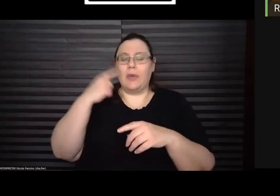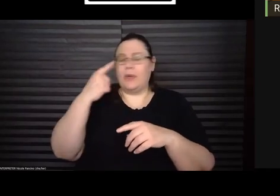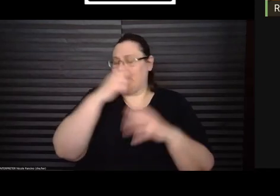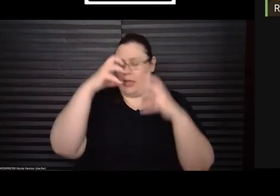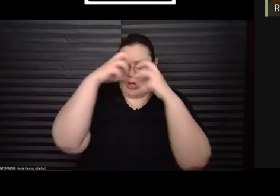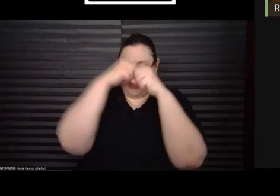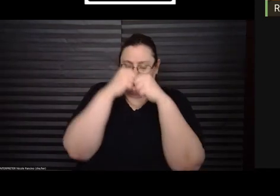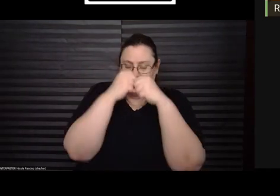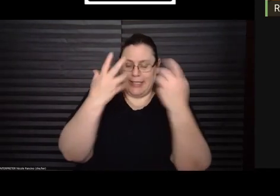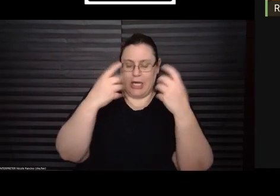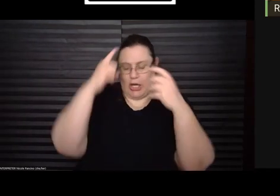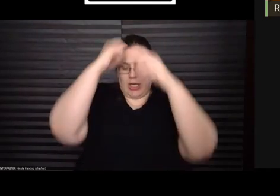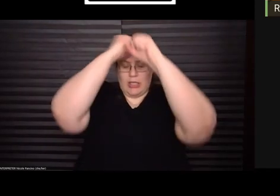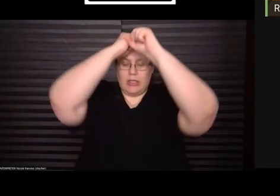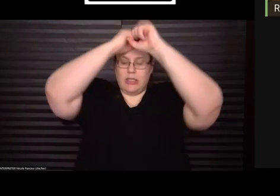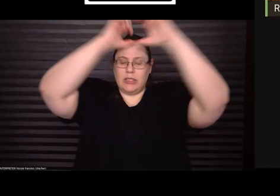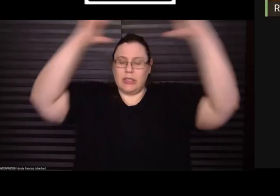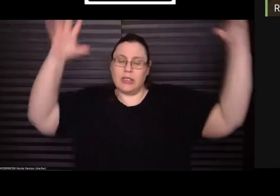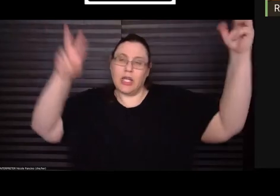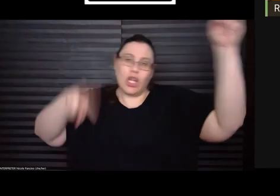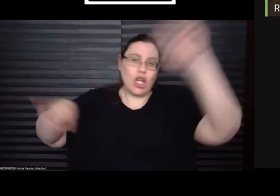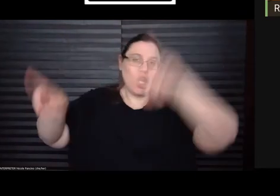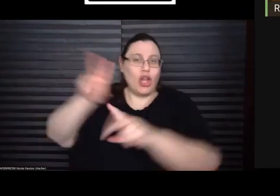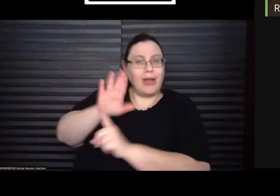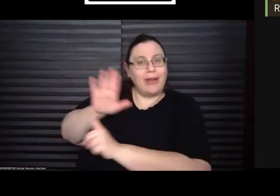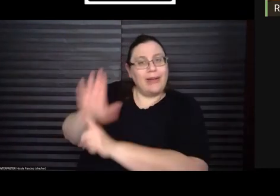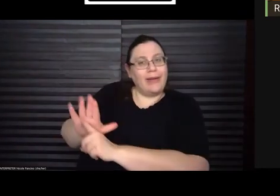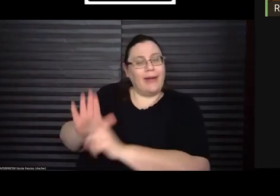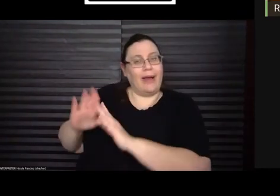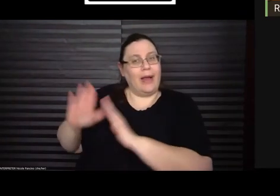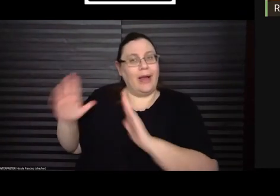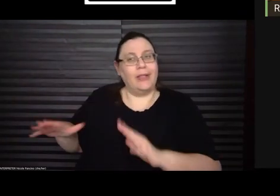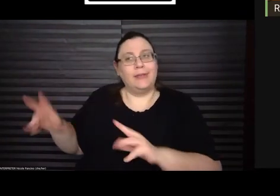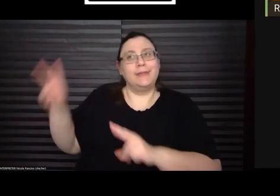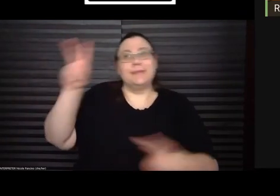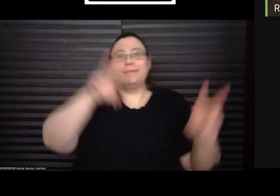eyes, looking around, you know, the imagined house,